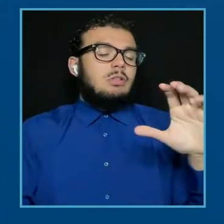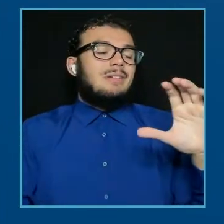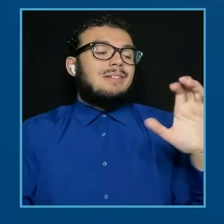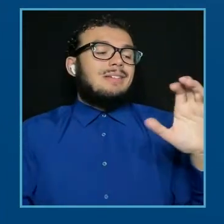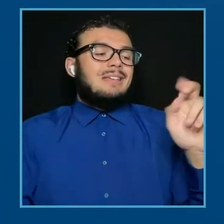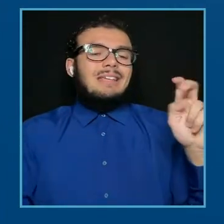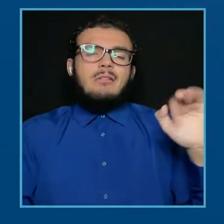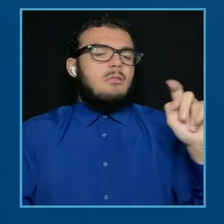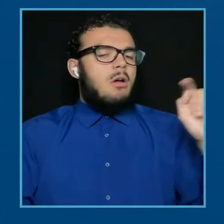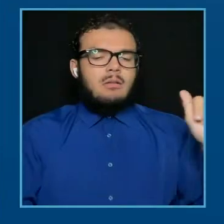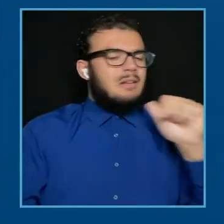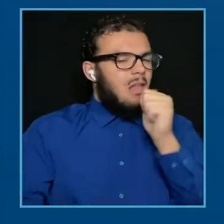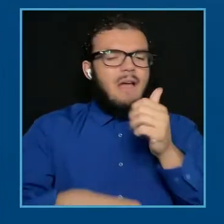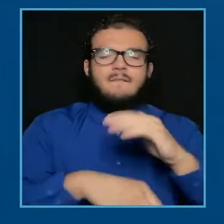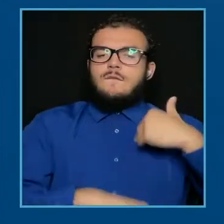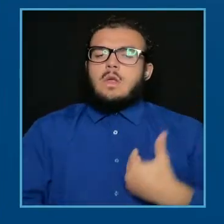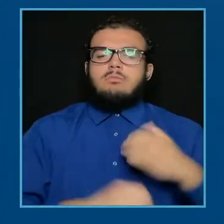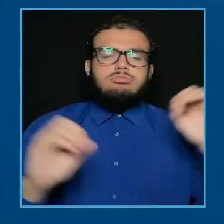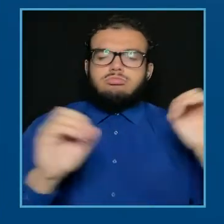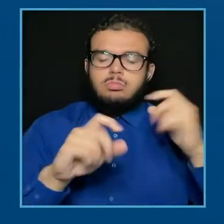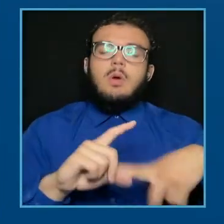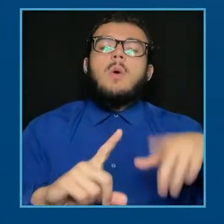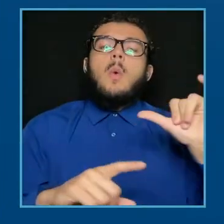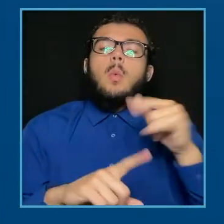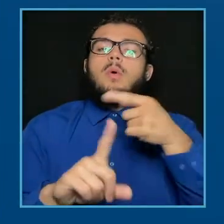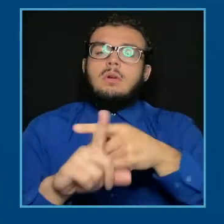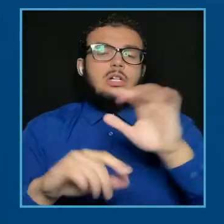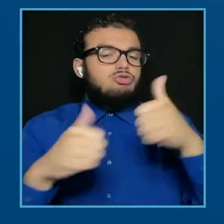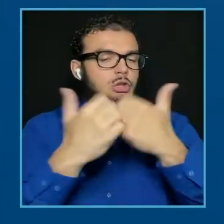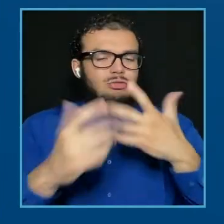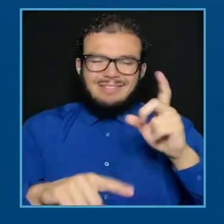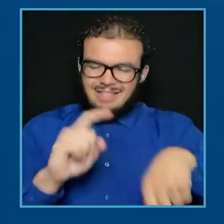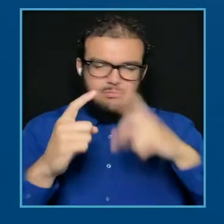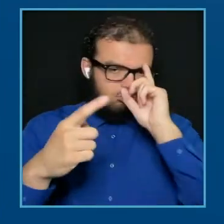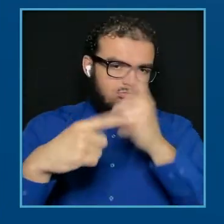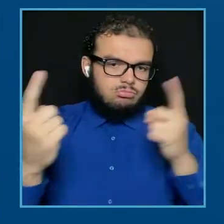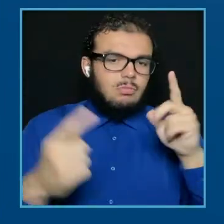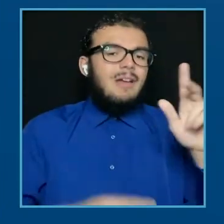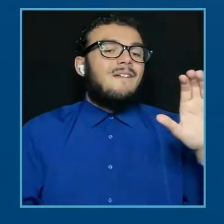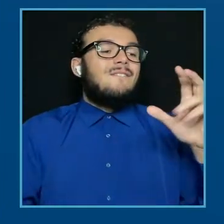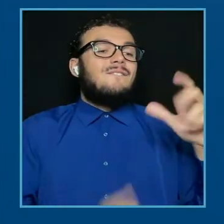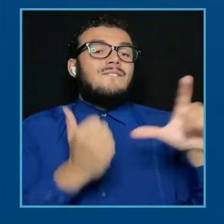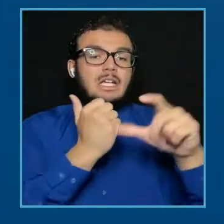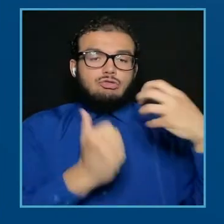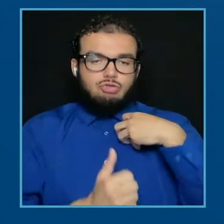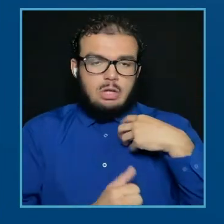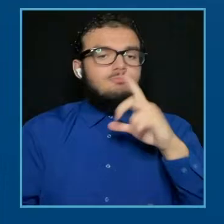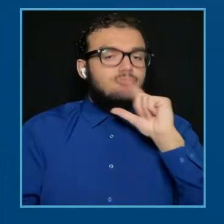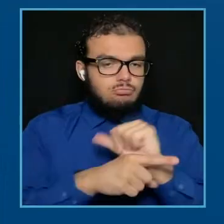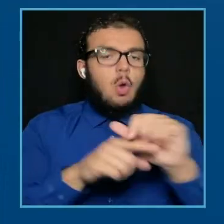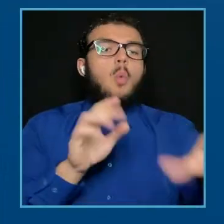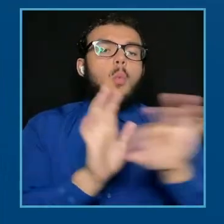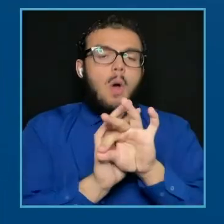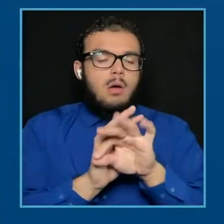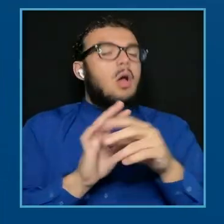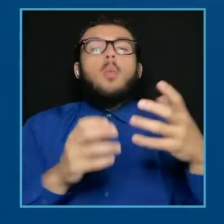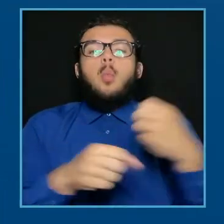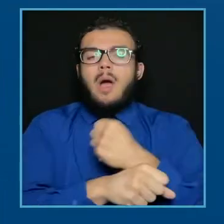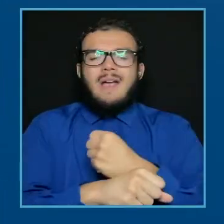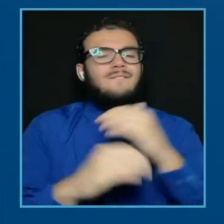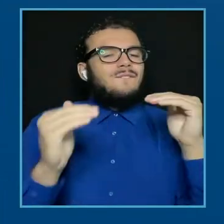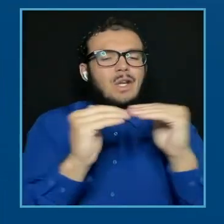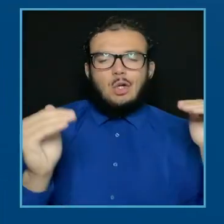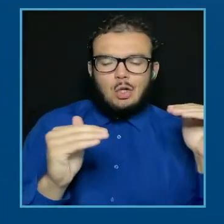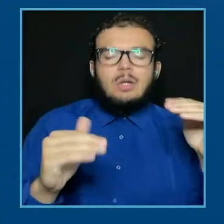What is also clear, and which the challengers can't refute, is that Vice Chair Kenyatta won his election fair and square. No amount of